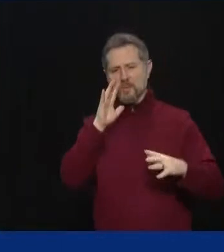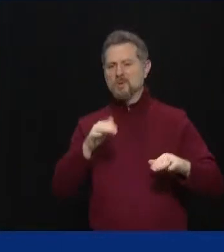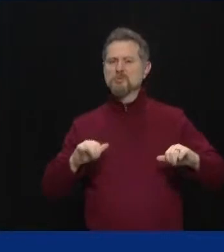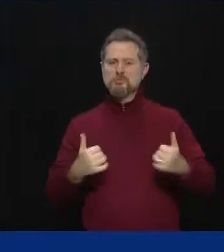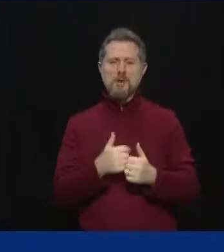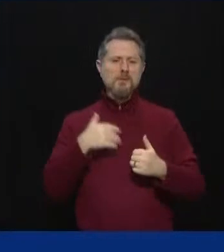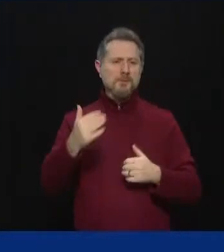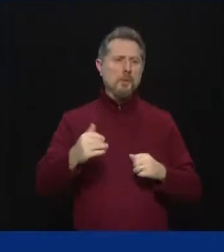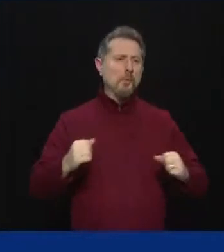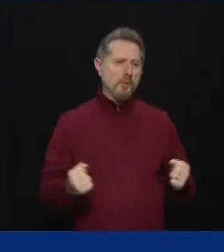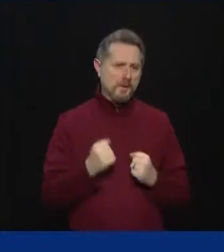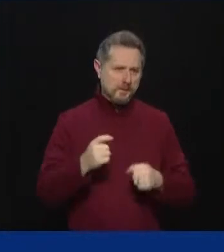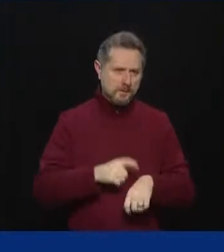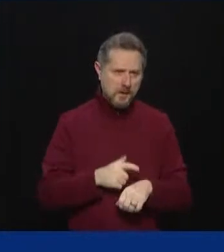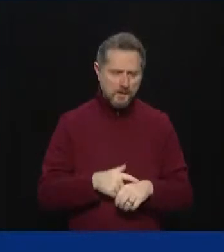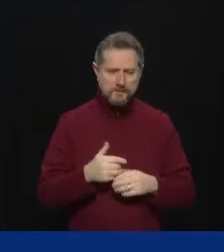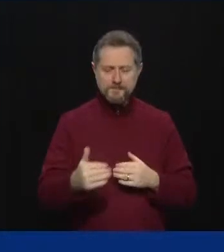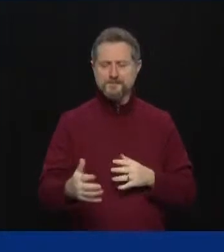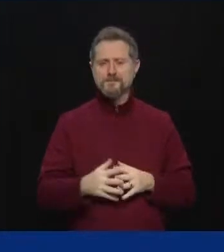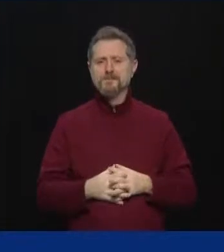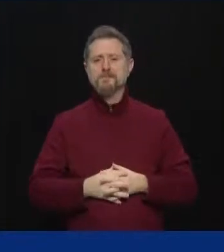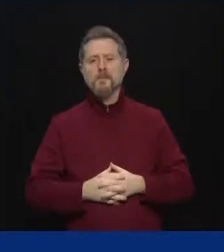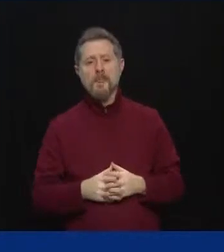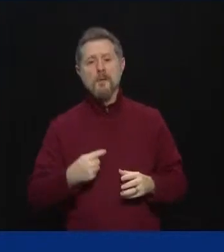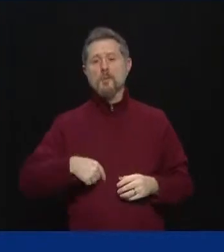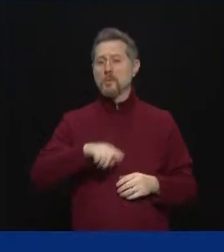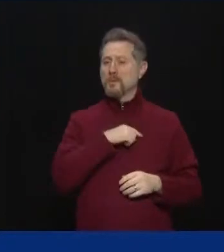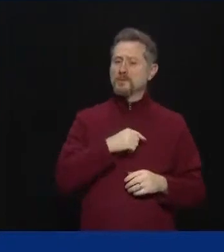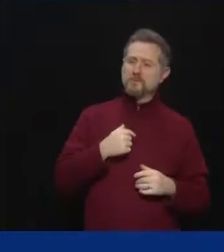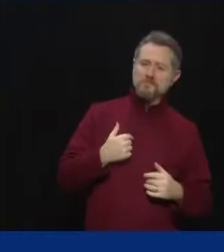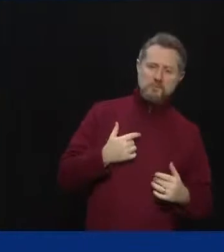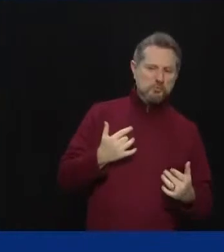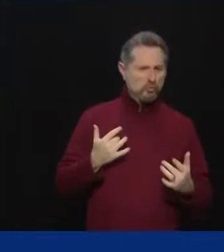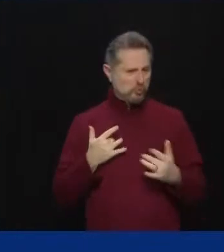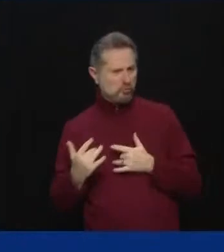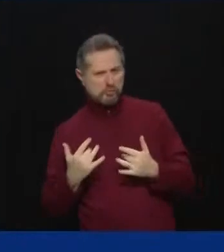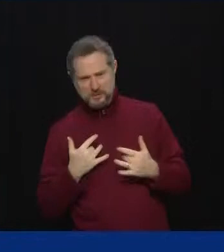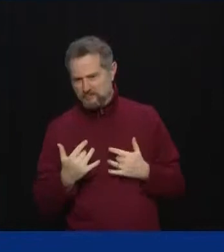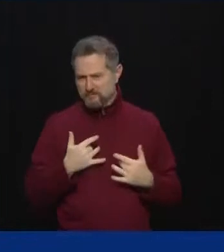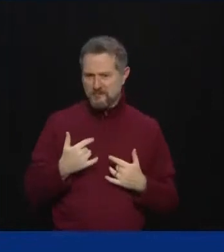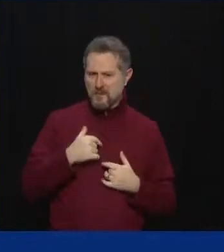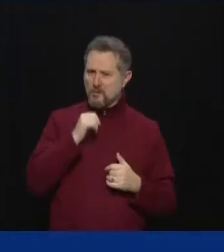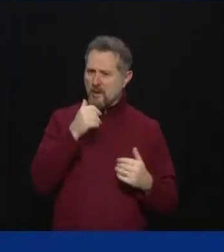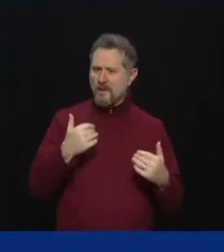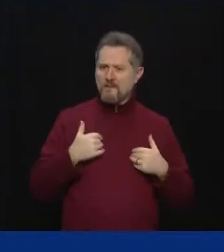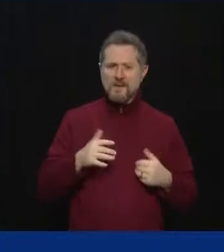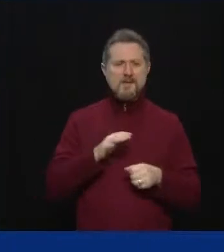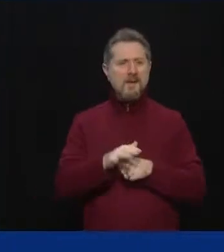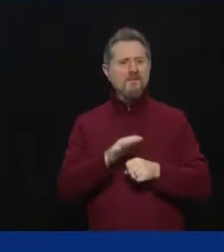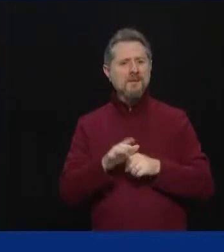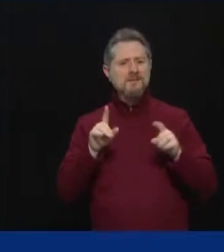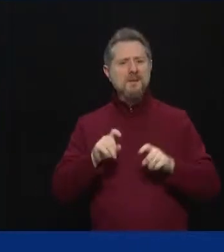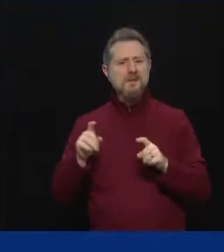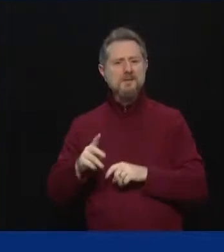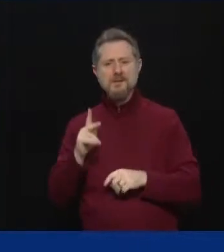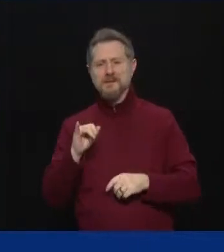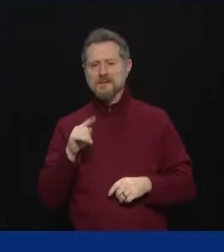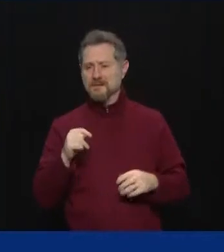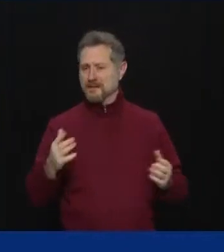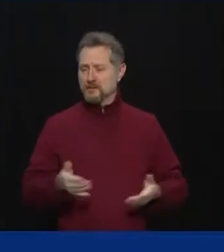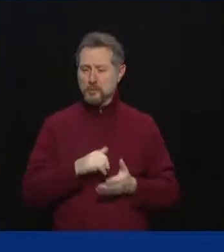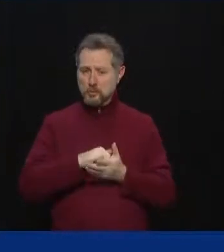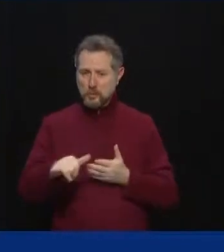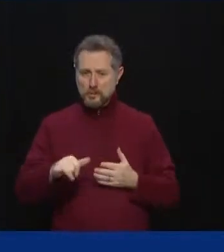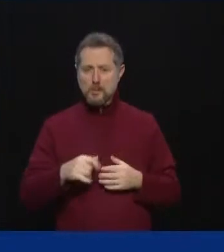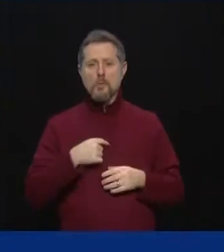winter time. We were very concerned that we have enough testing kits here in the state of New York. We've ordered an additional